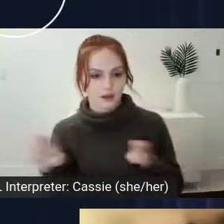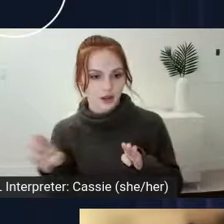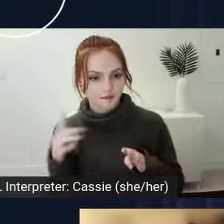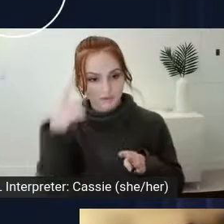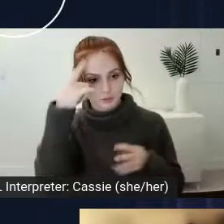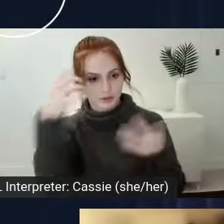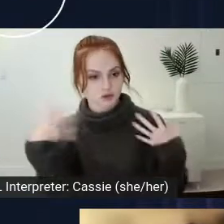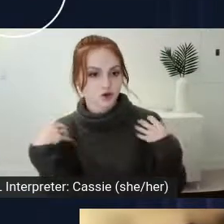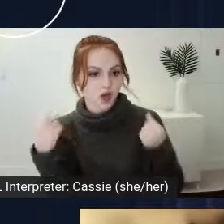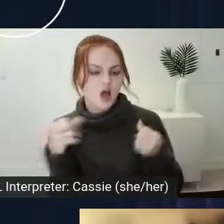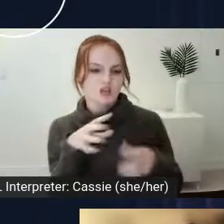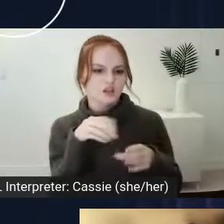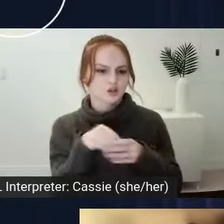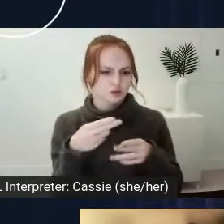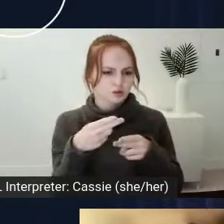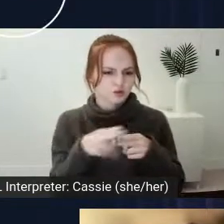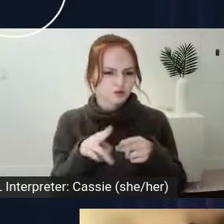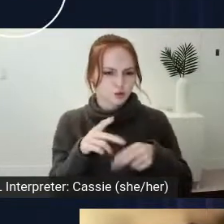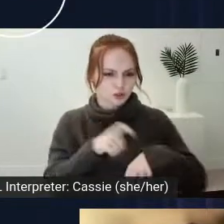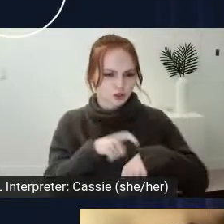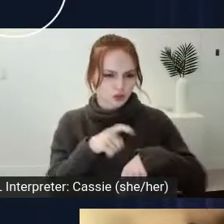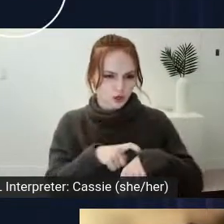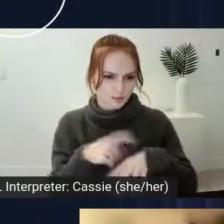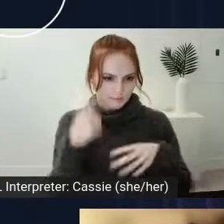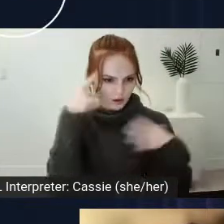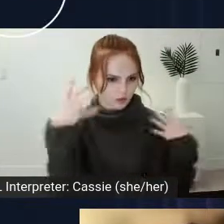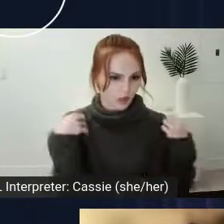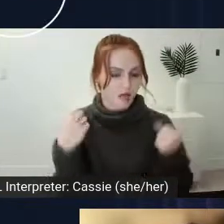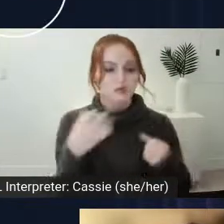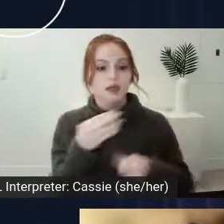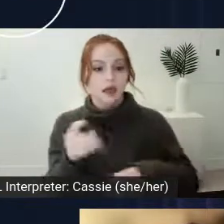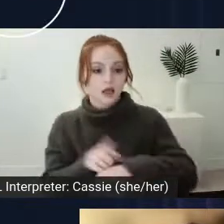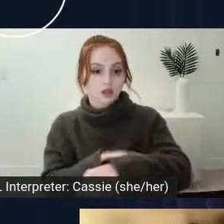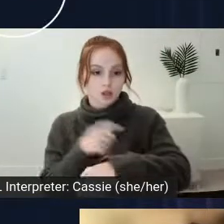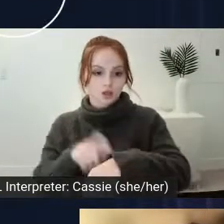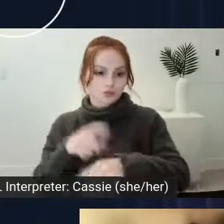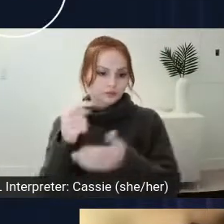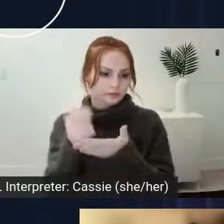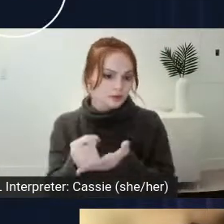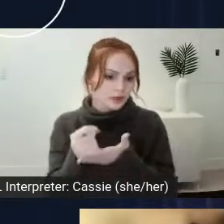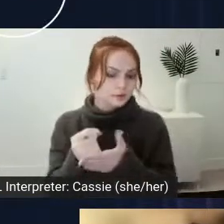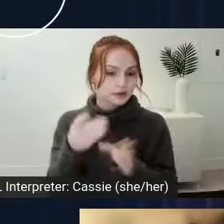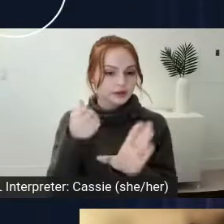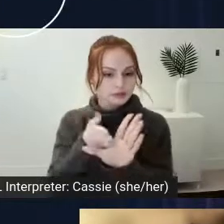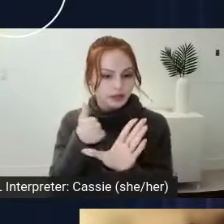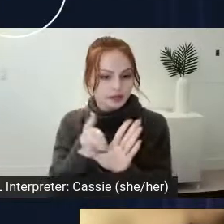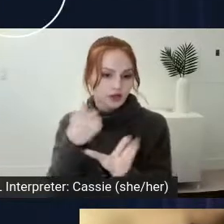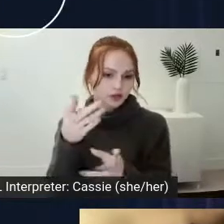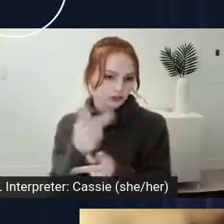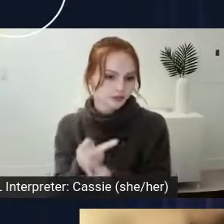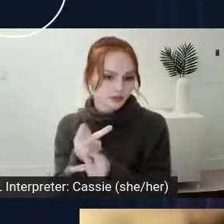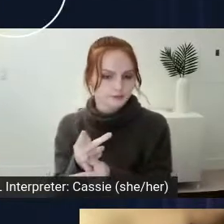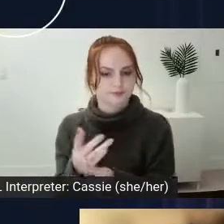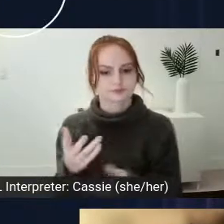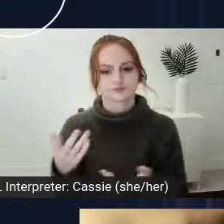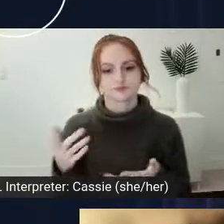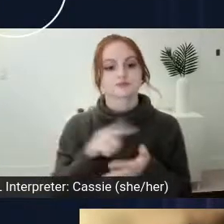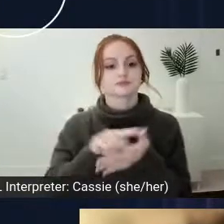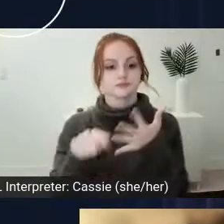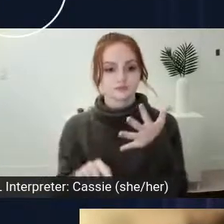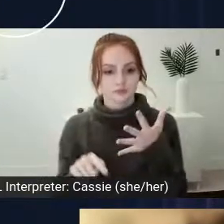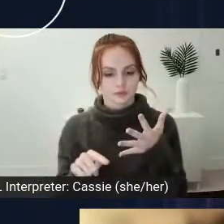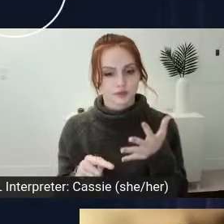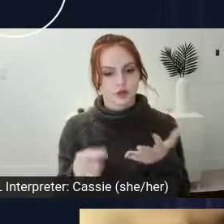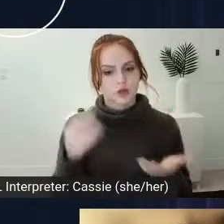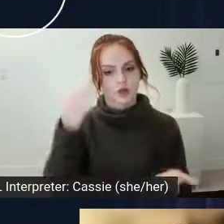short-term mental health care and long-term therapy and psychiatric care. And you